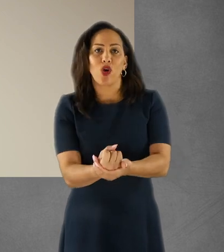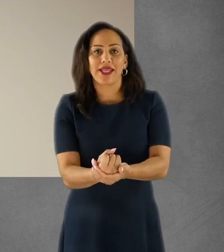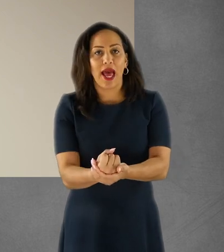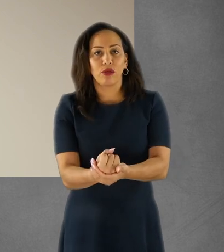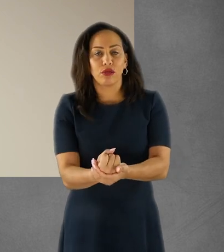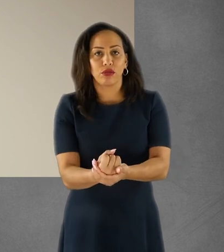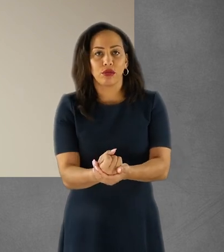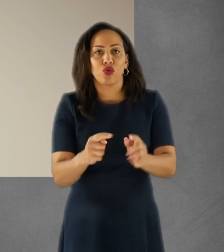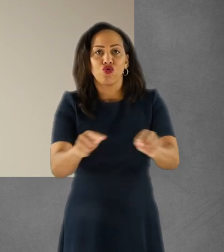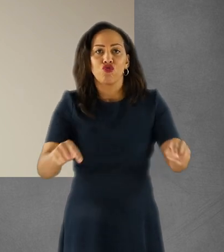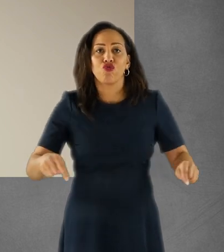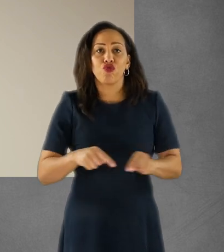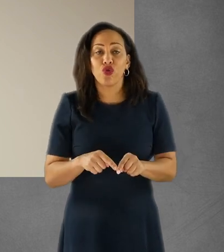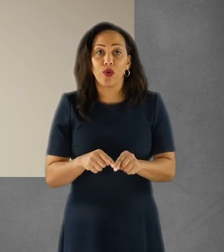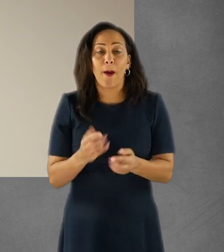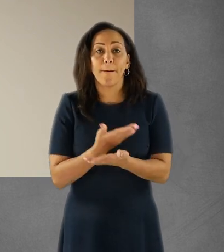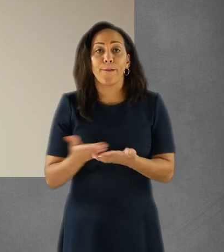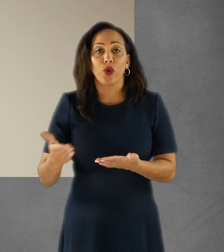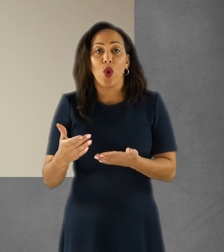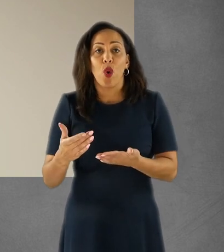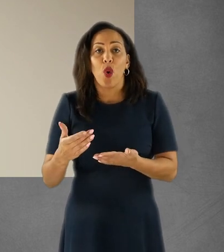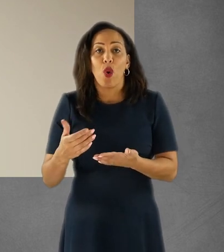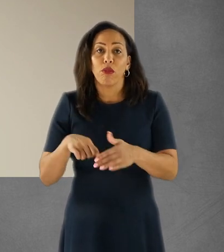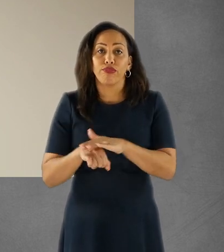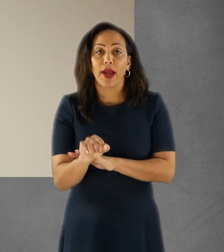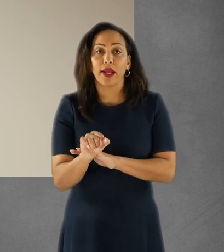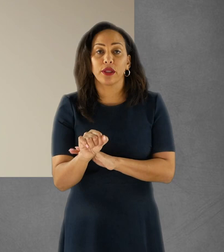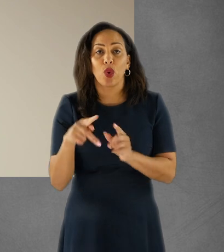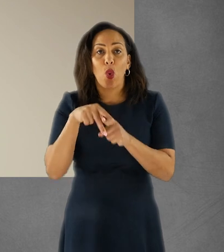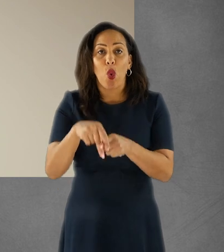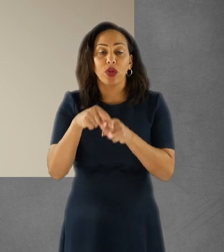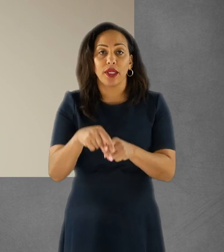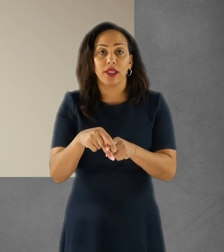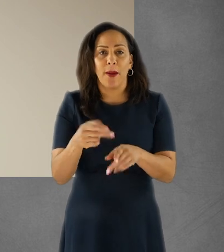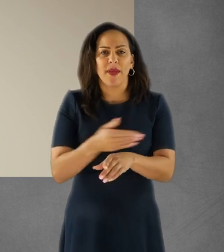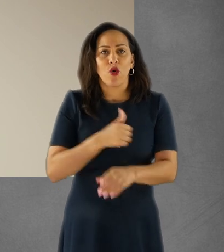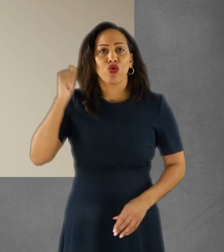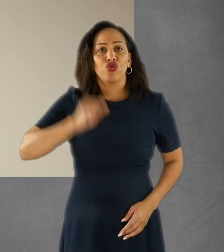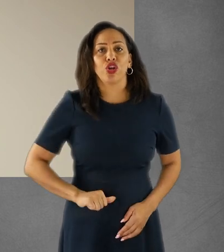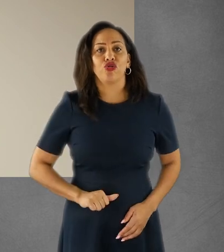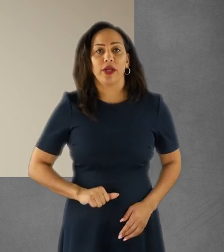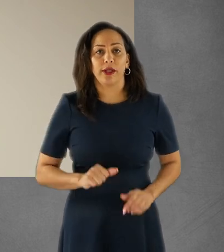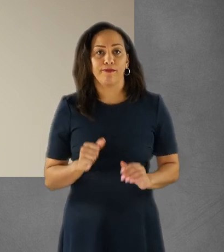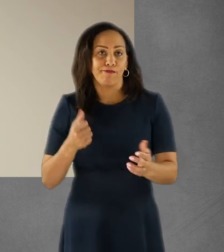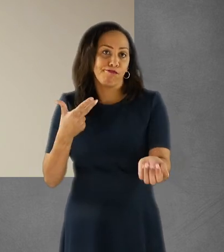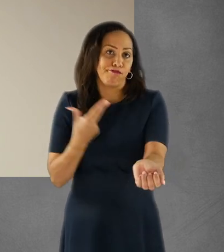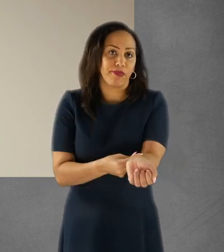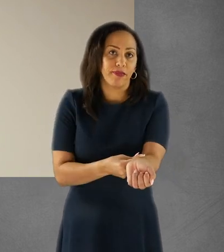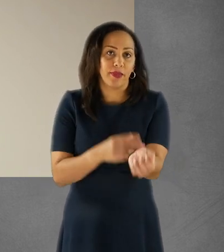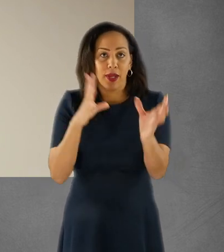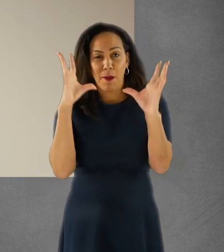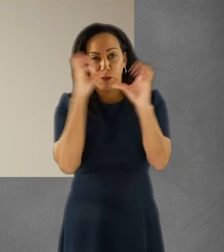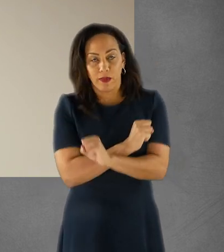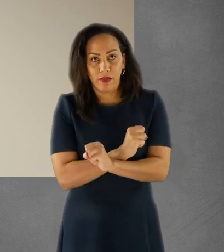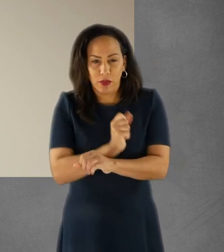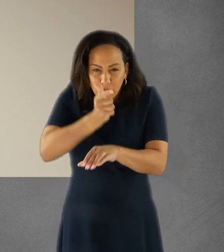get anesthetized before surgery. And the film really focuses on that moment of collapse, which is, on the one hand, feels